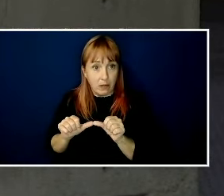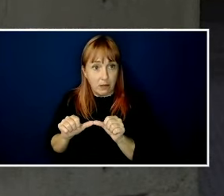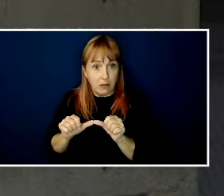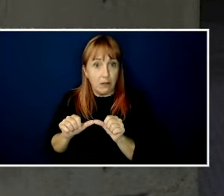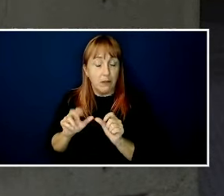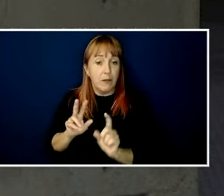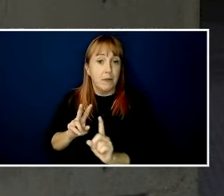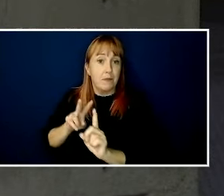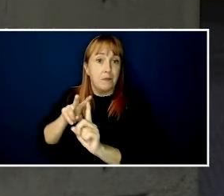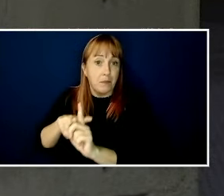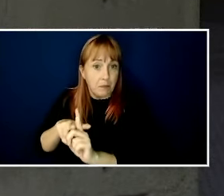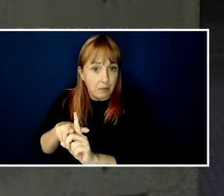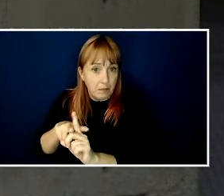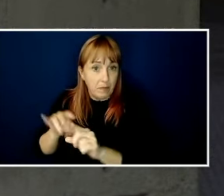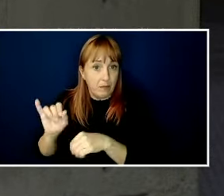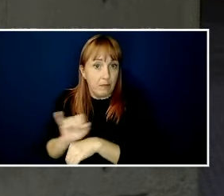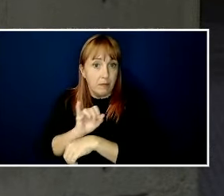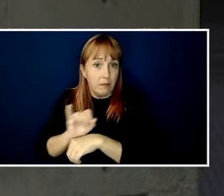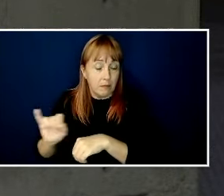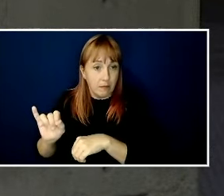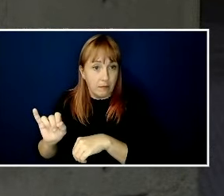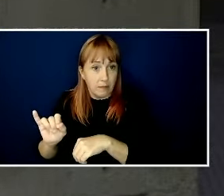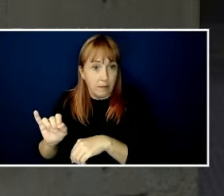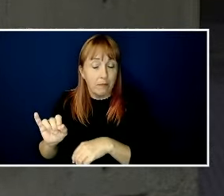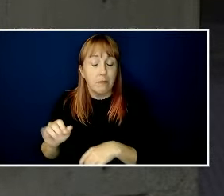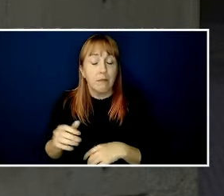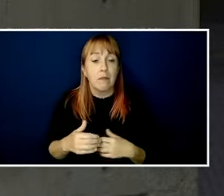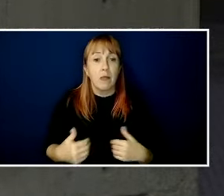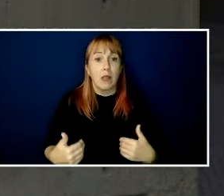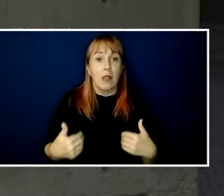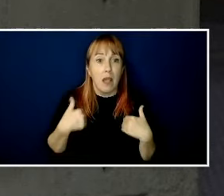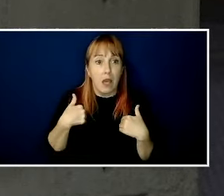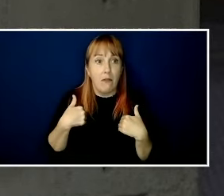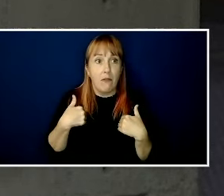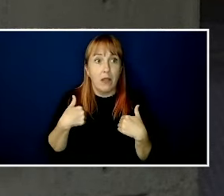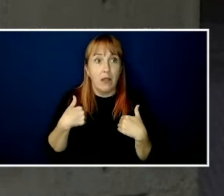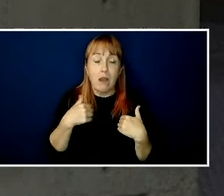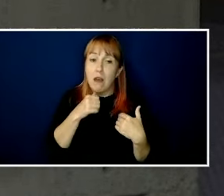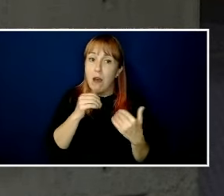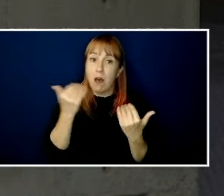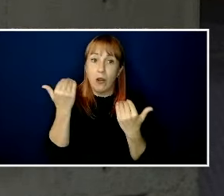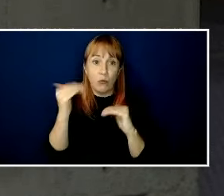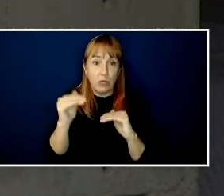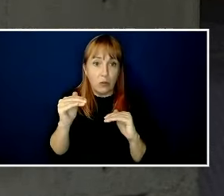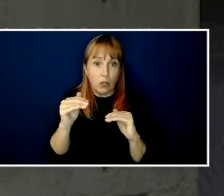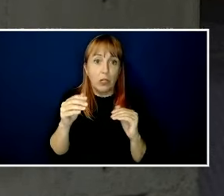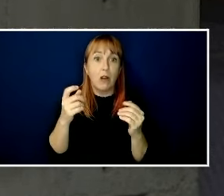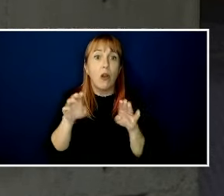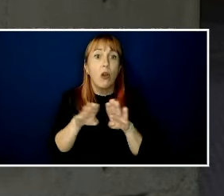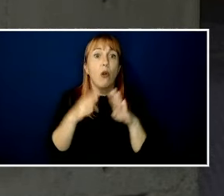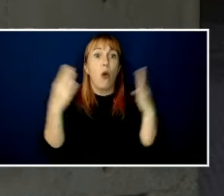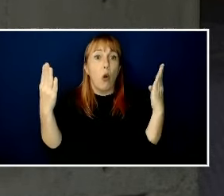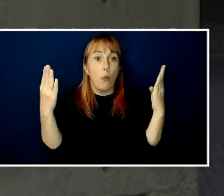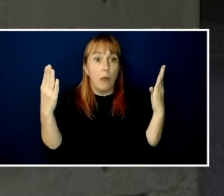having an unrestricted, open, or uncluttered area for normal